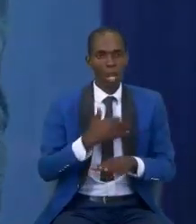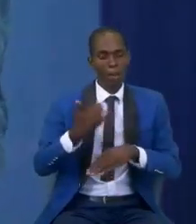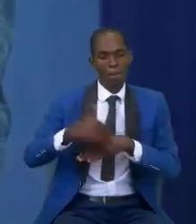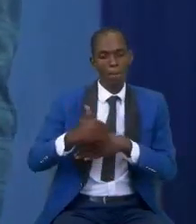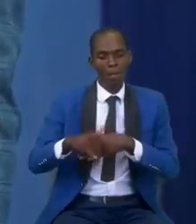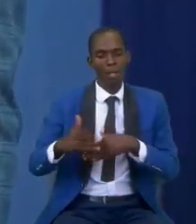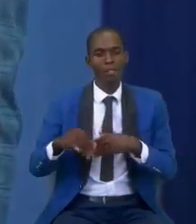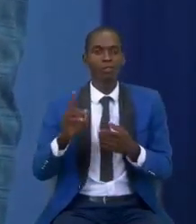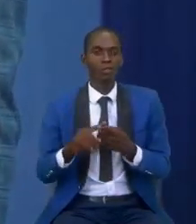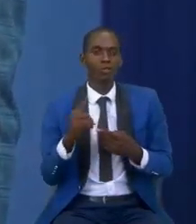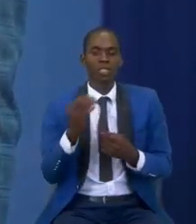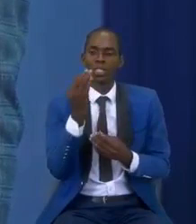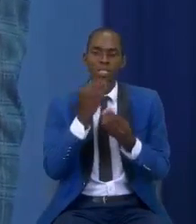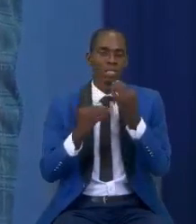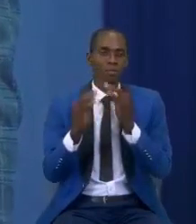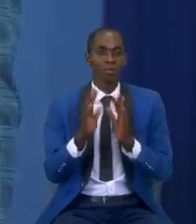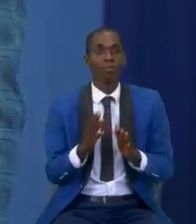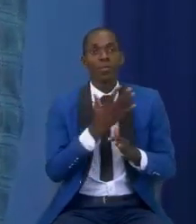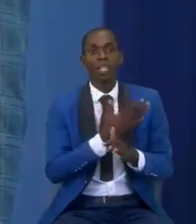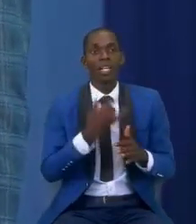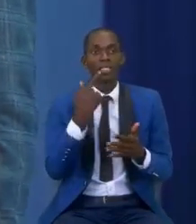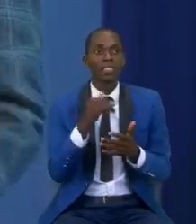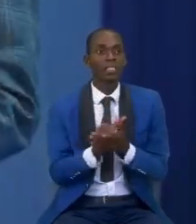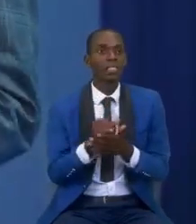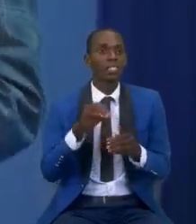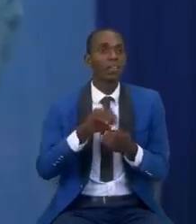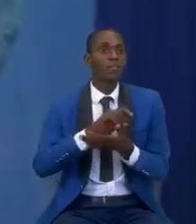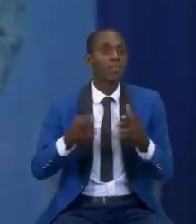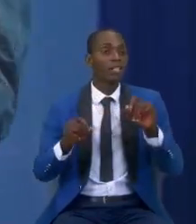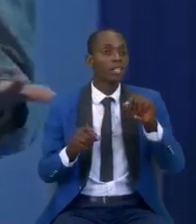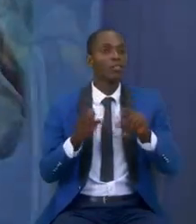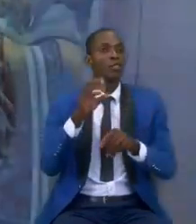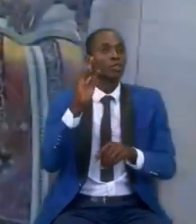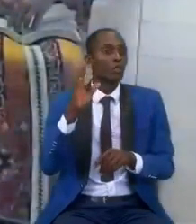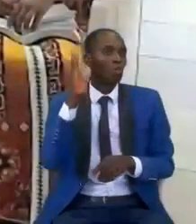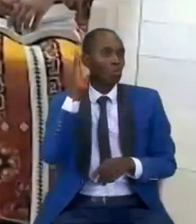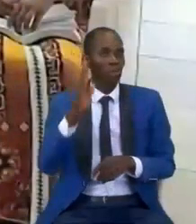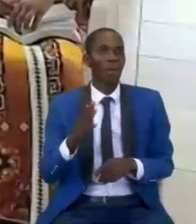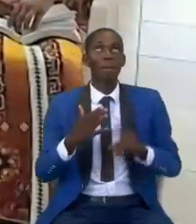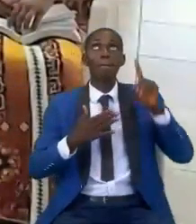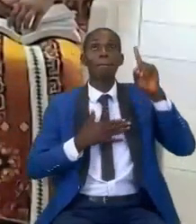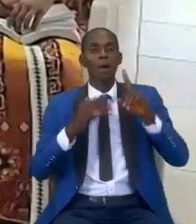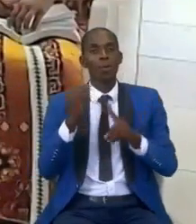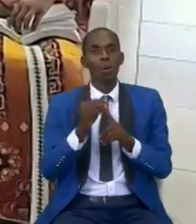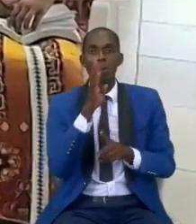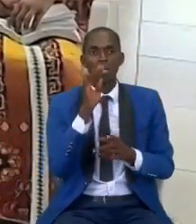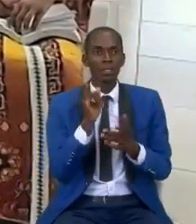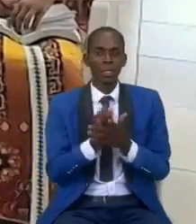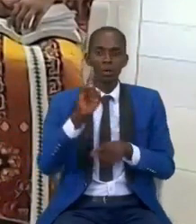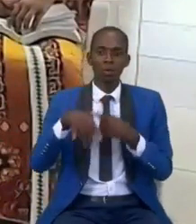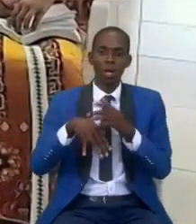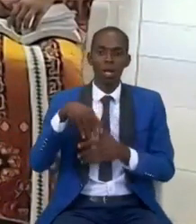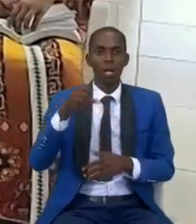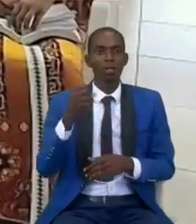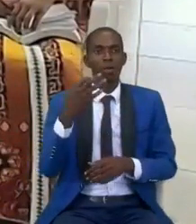shall my word be that goeth forth out of my mouth. The word of salvation, it says, so shall my